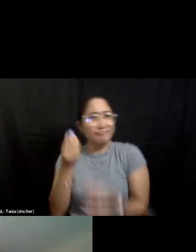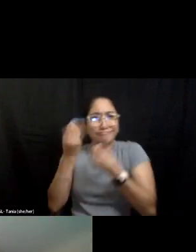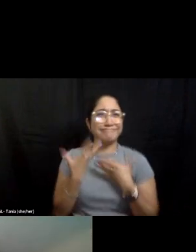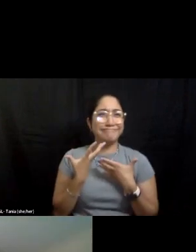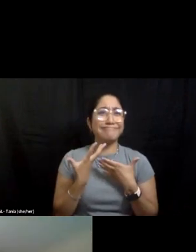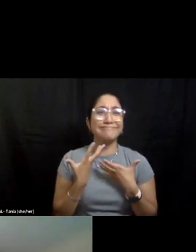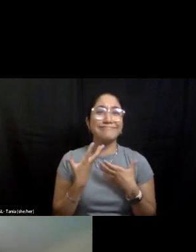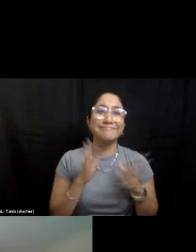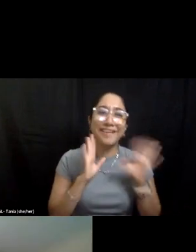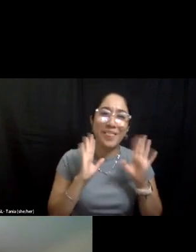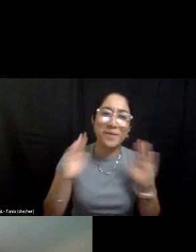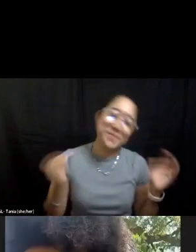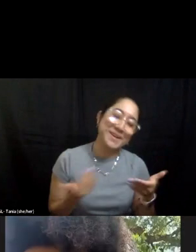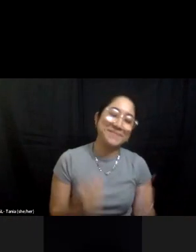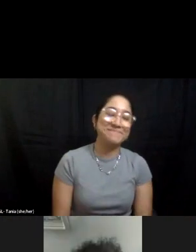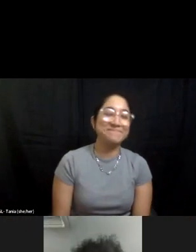welcome.